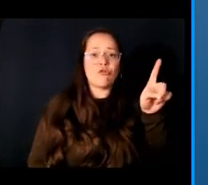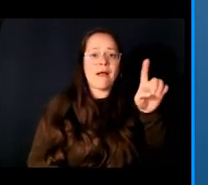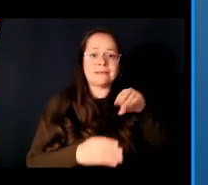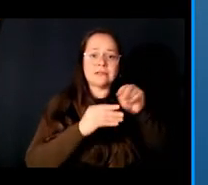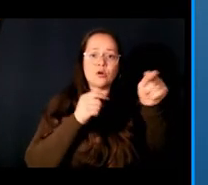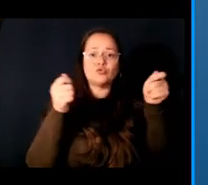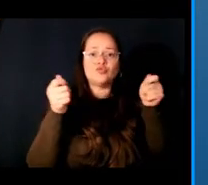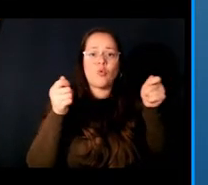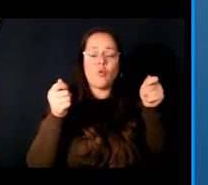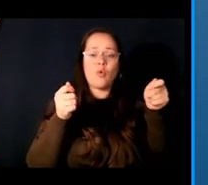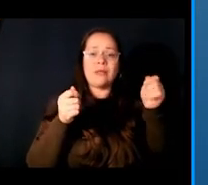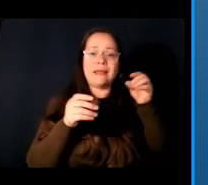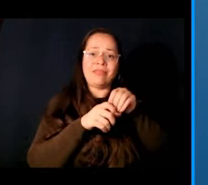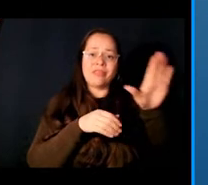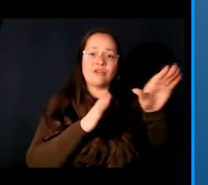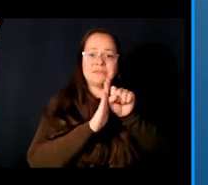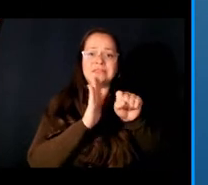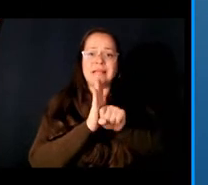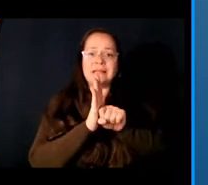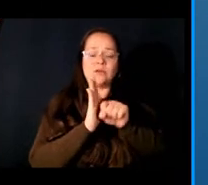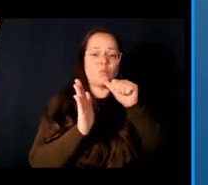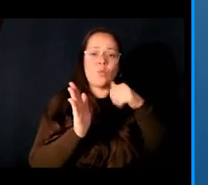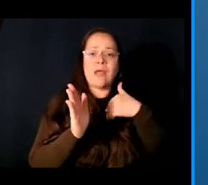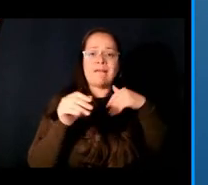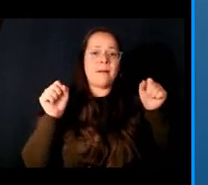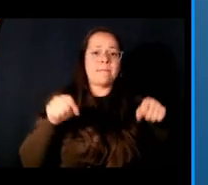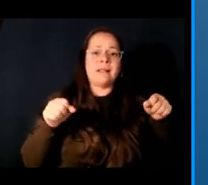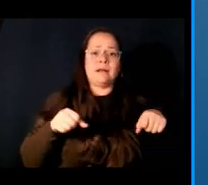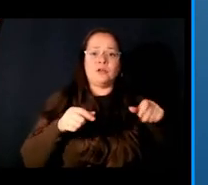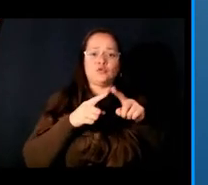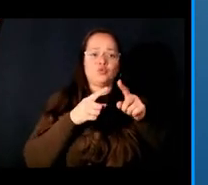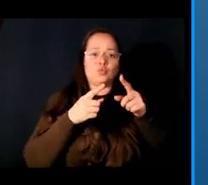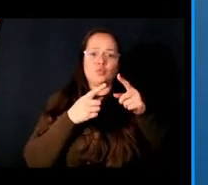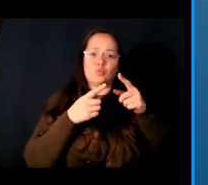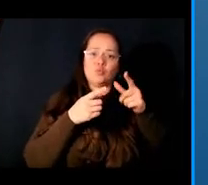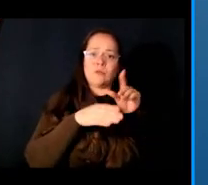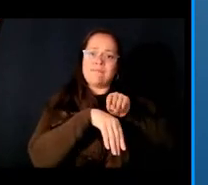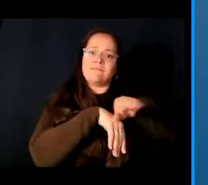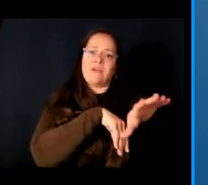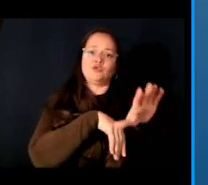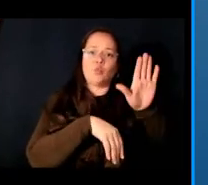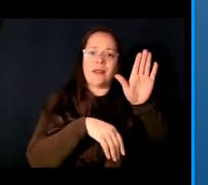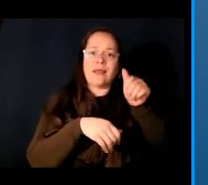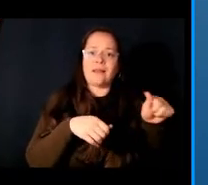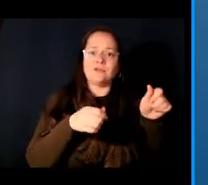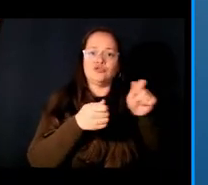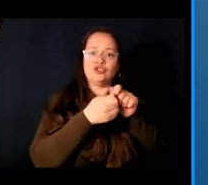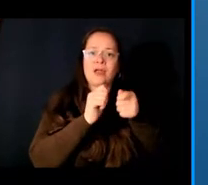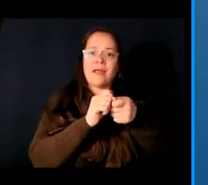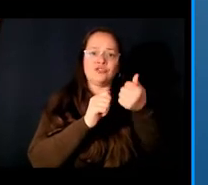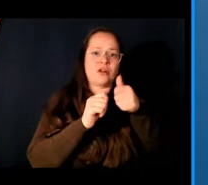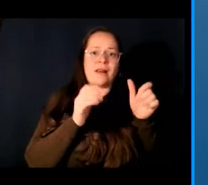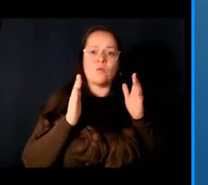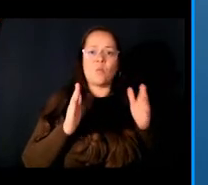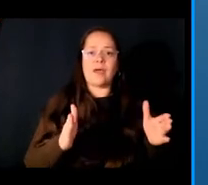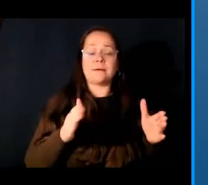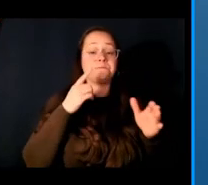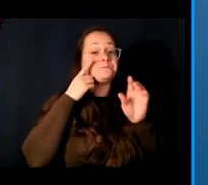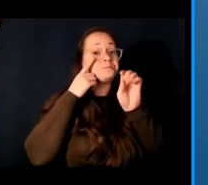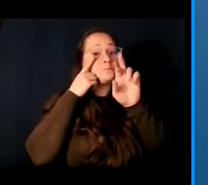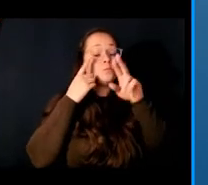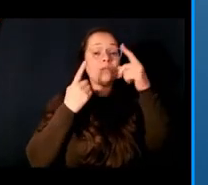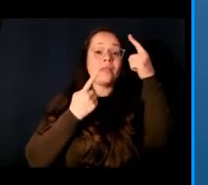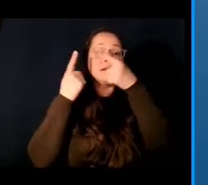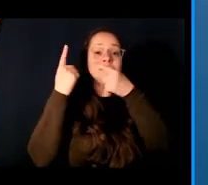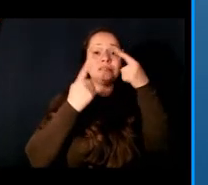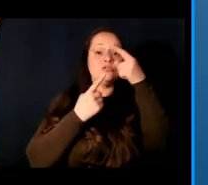in their state they don't have the ability to effectuate change in any way shape or form or consider it